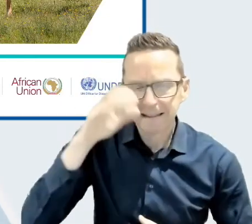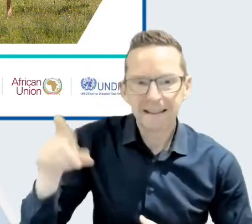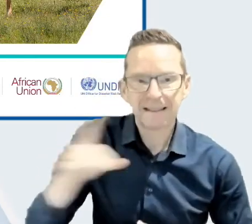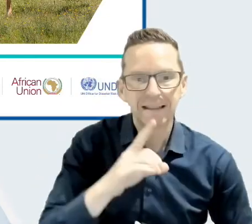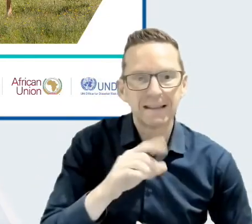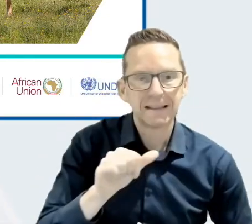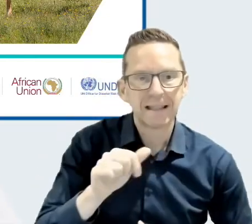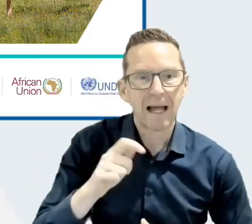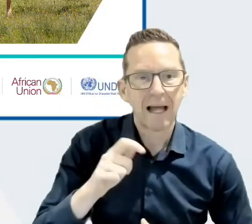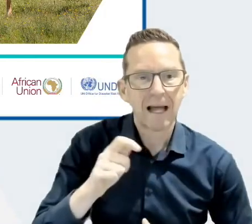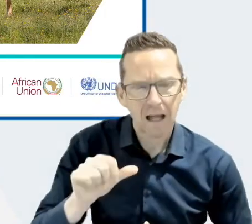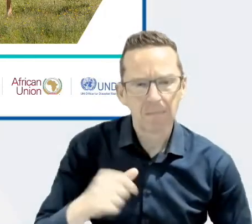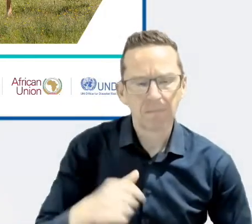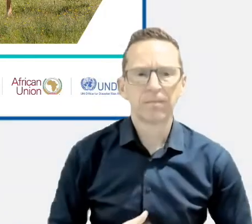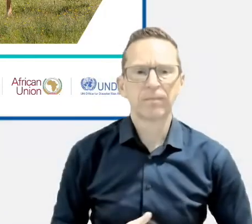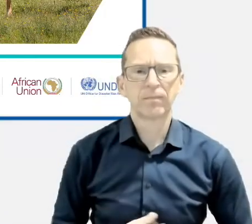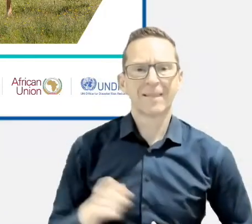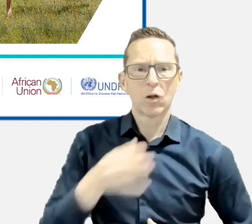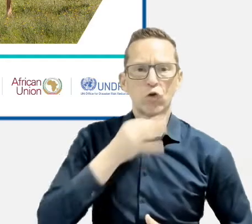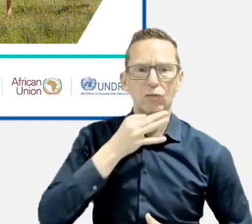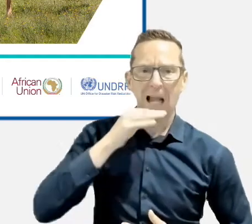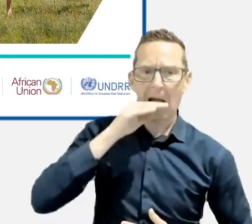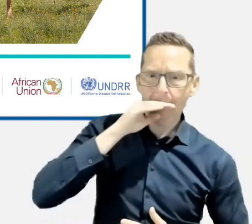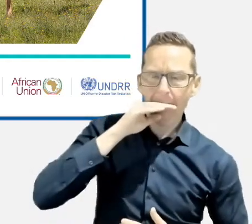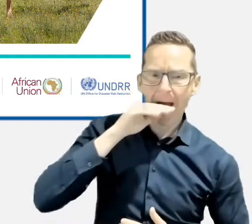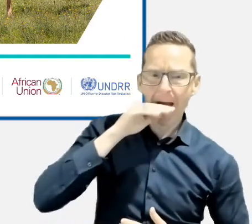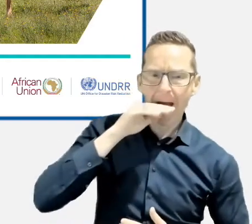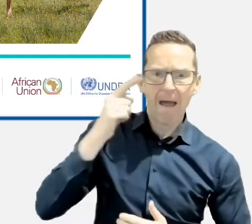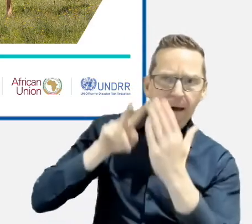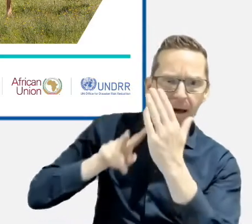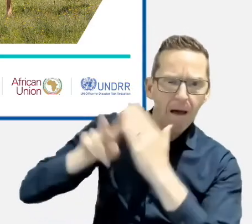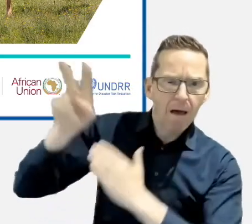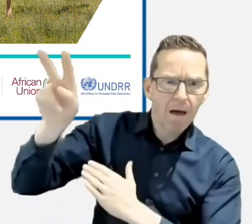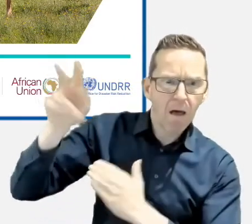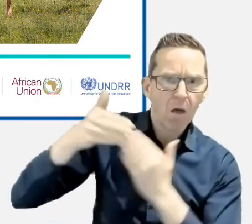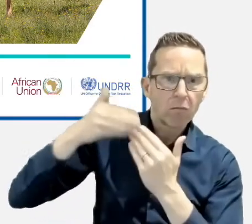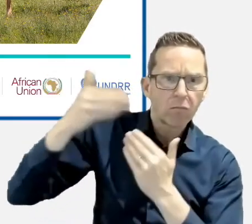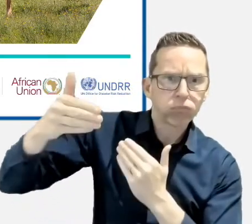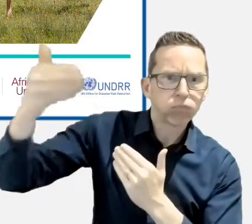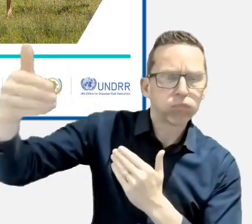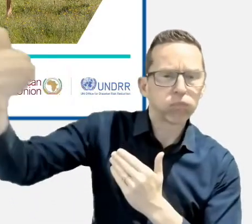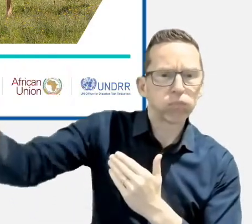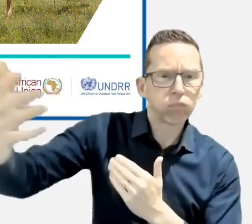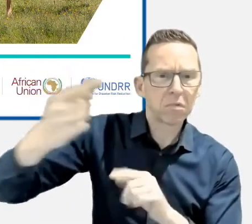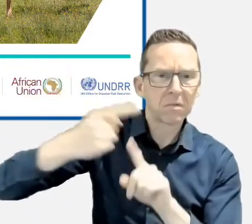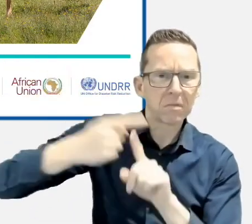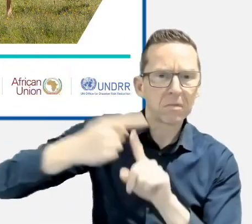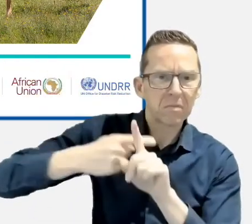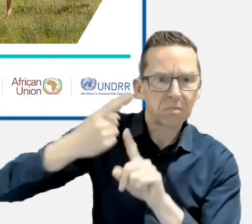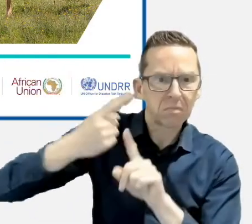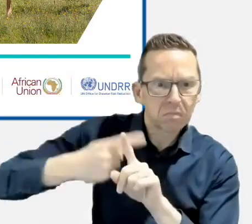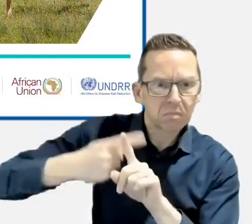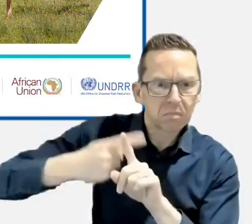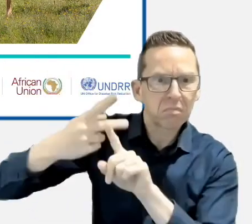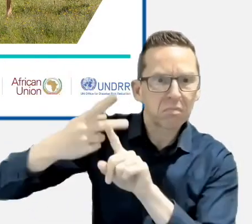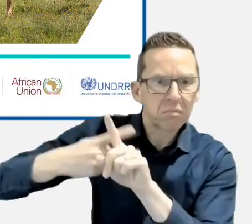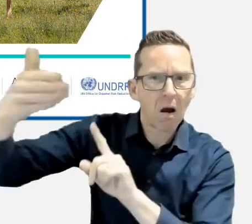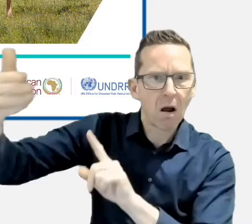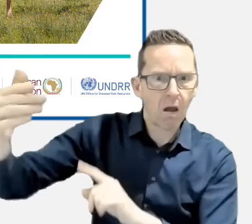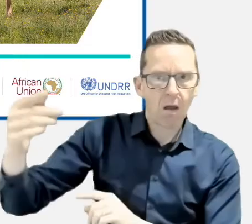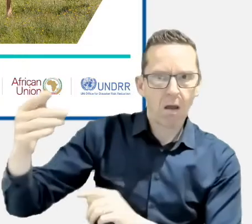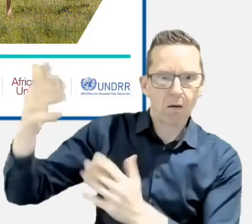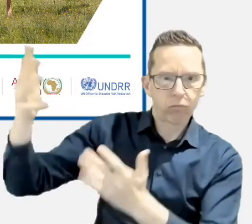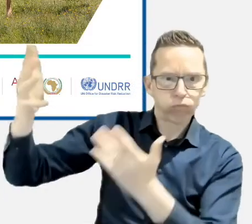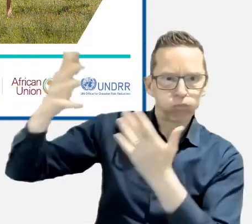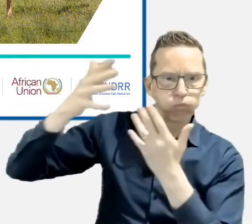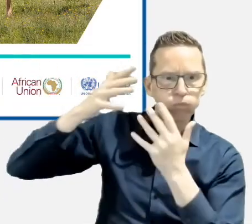forecasts, etc. So what I want to tell you today is about how, for us as humanitarians, all of that work that you all do can be